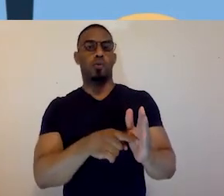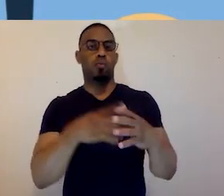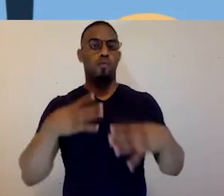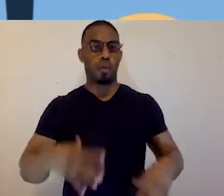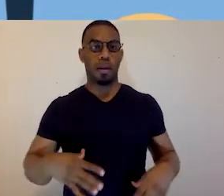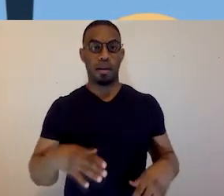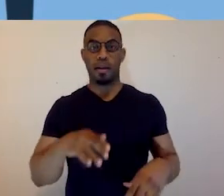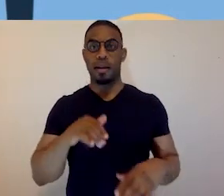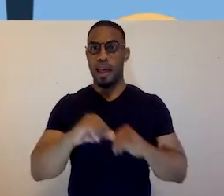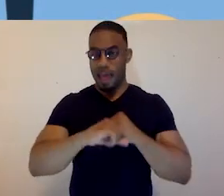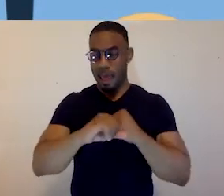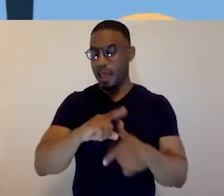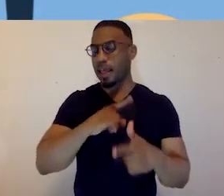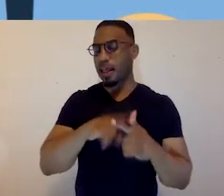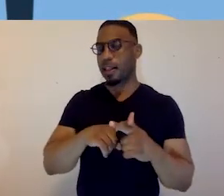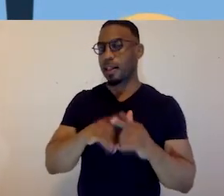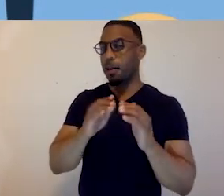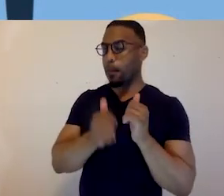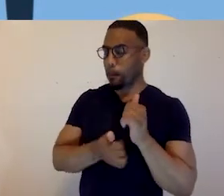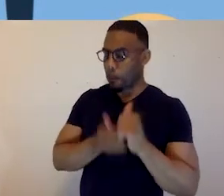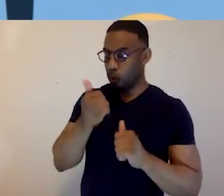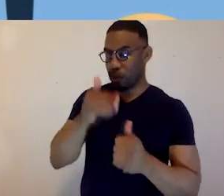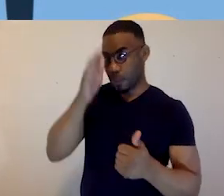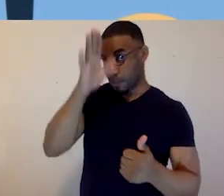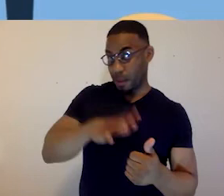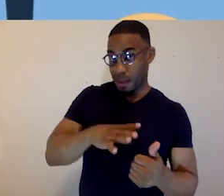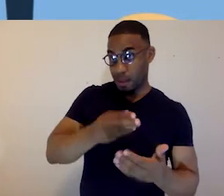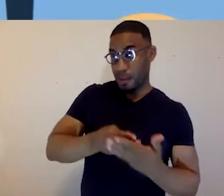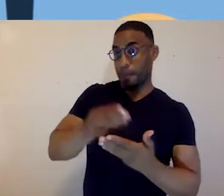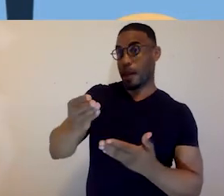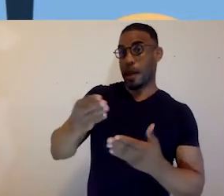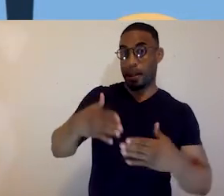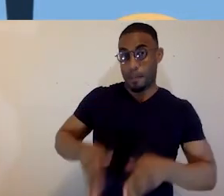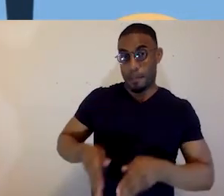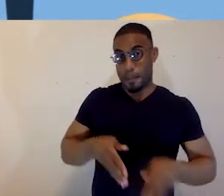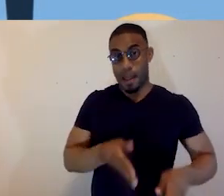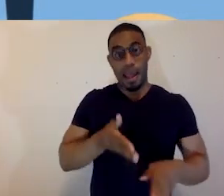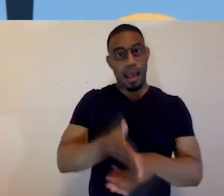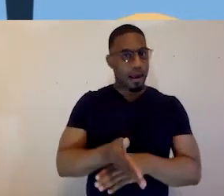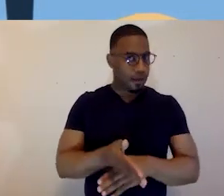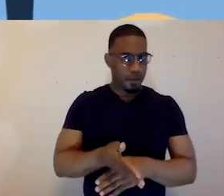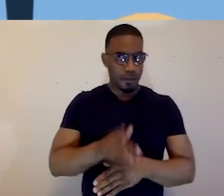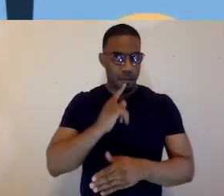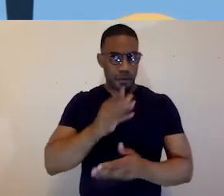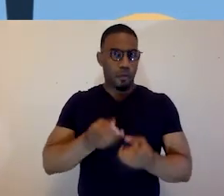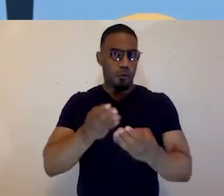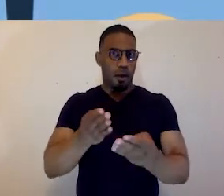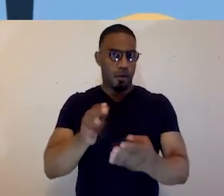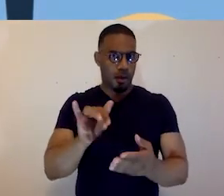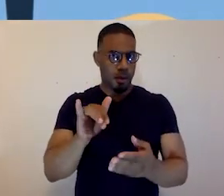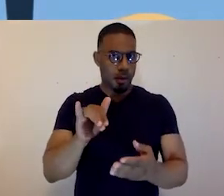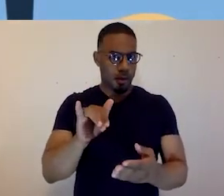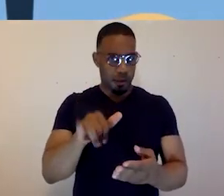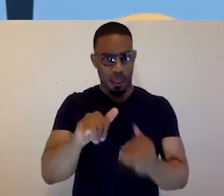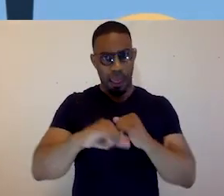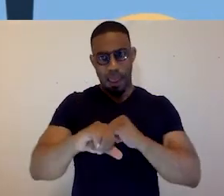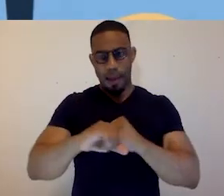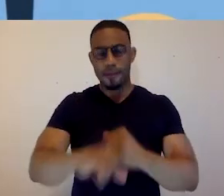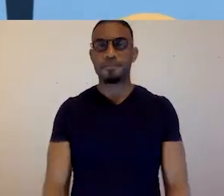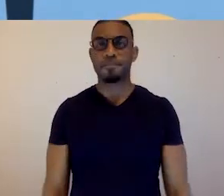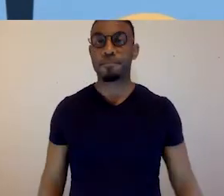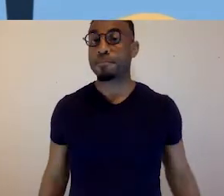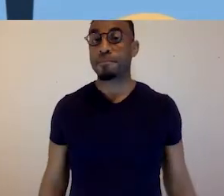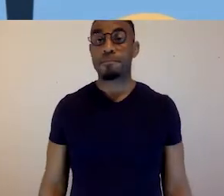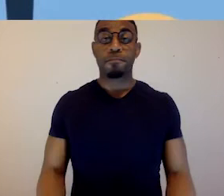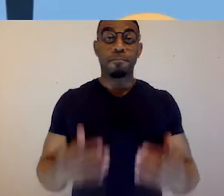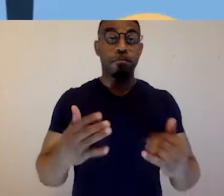dress ad, and a vast majority of men to buy the pants after being provided with that ad.